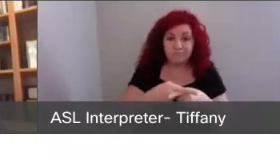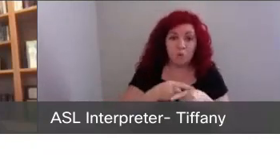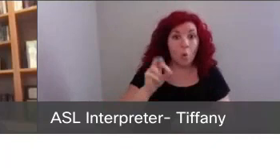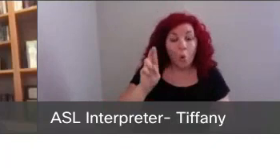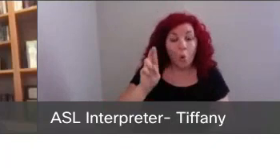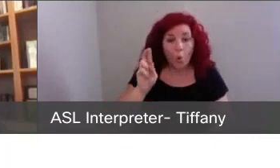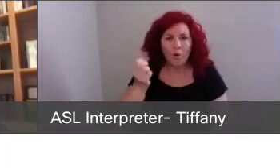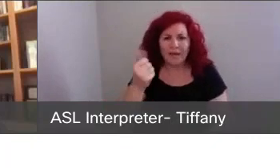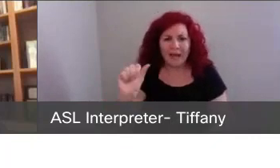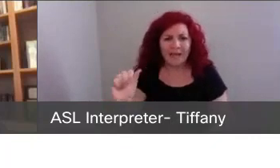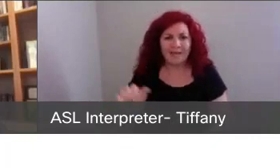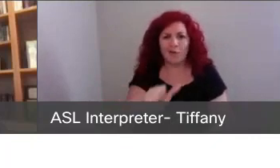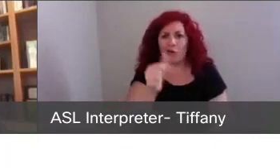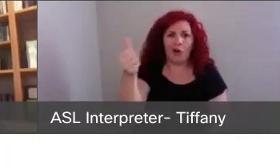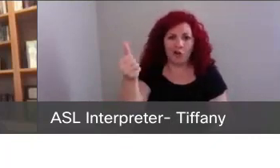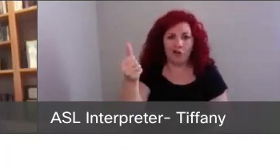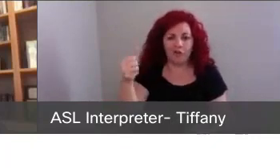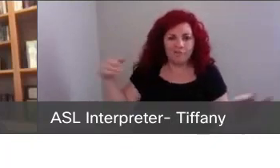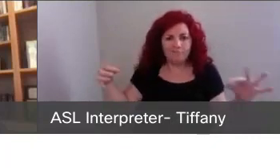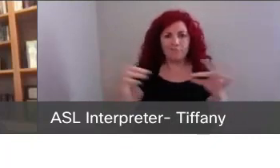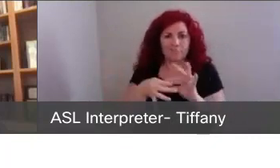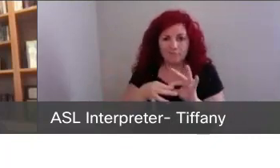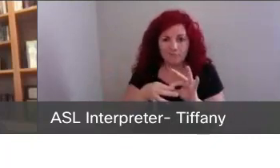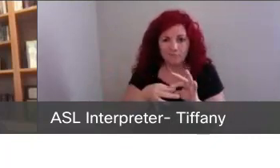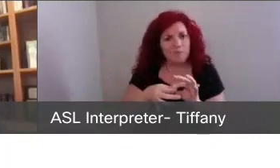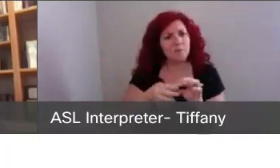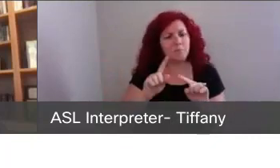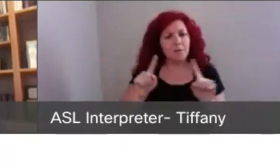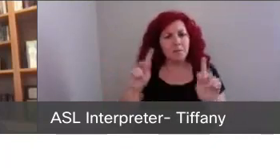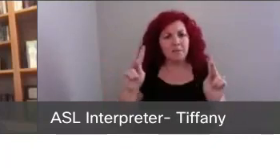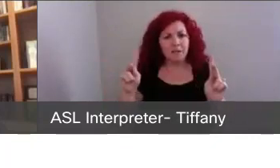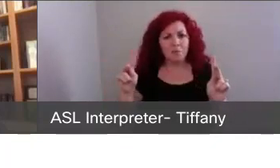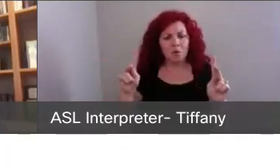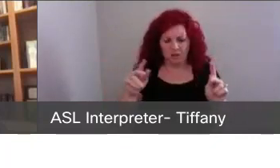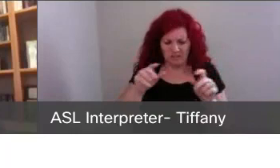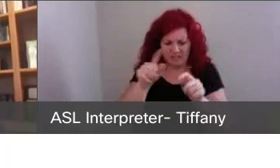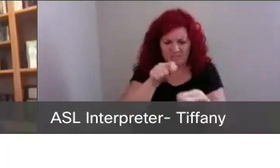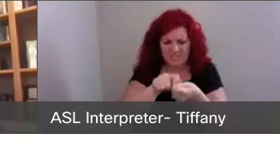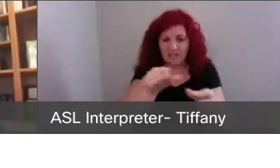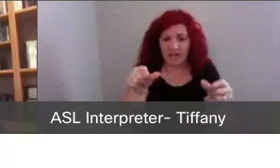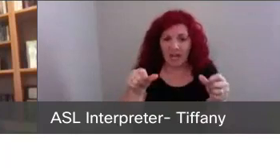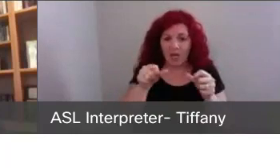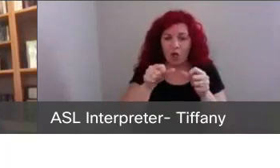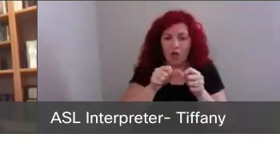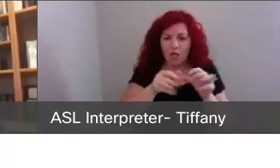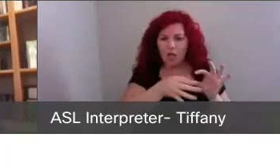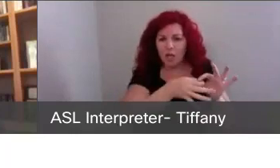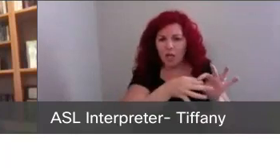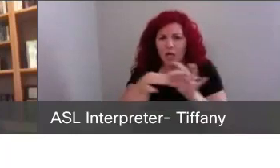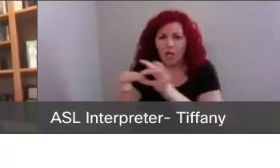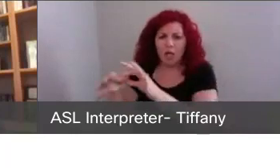any other connection that leads people in a given area to believe they